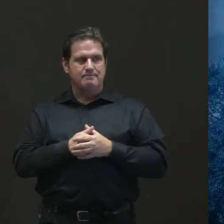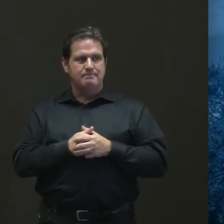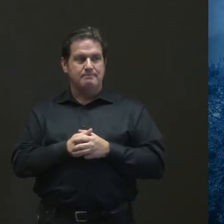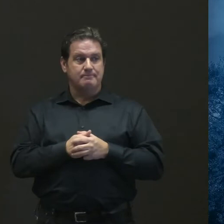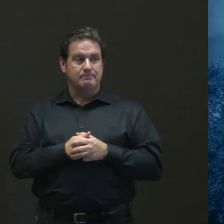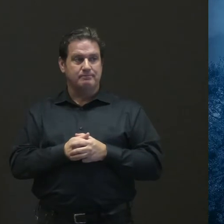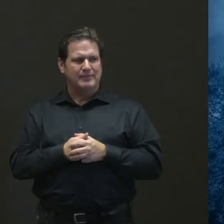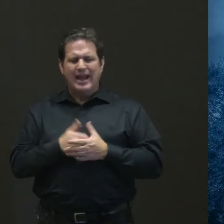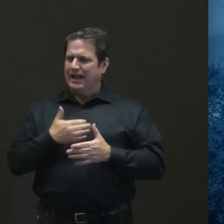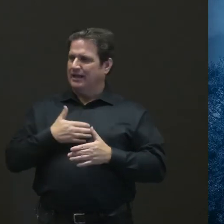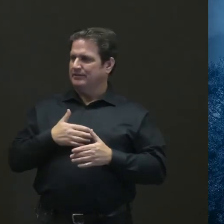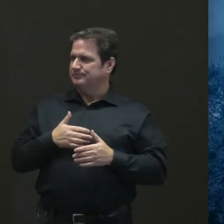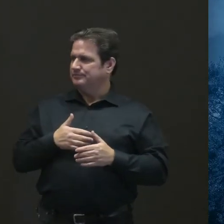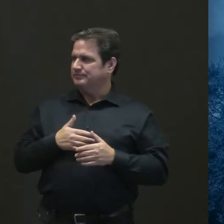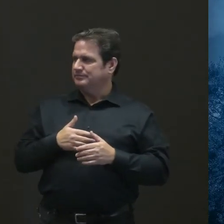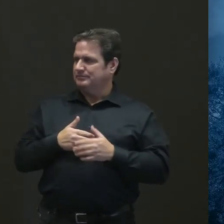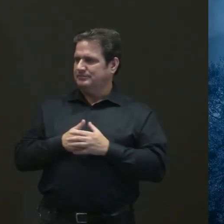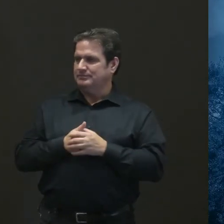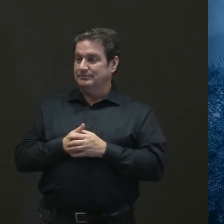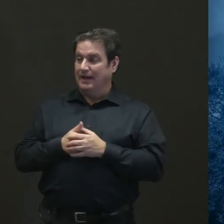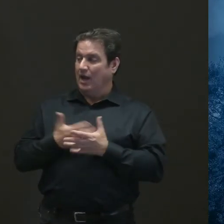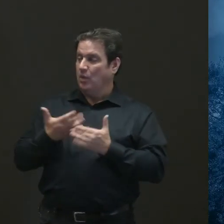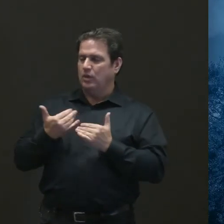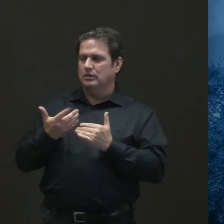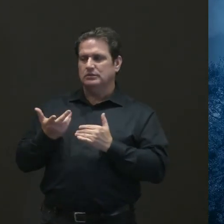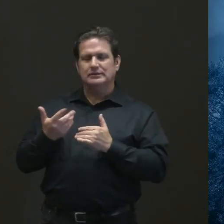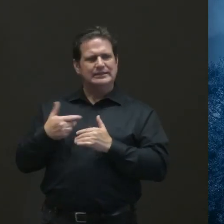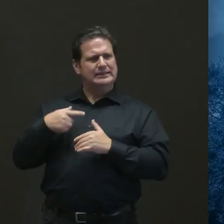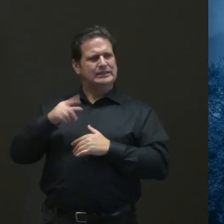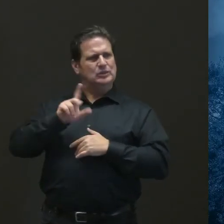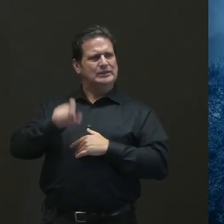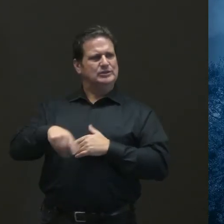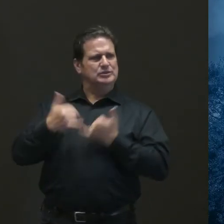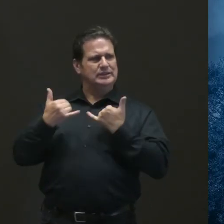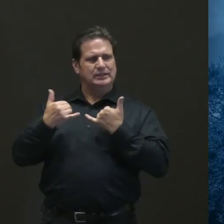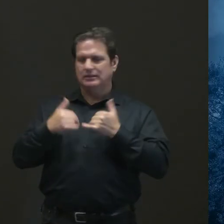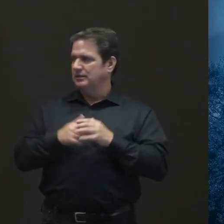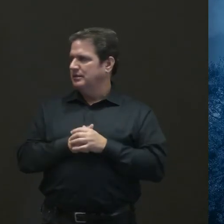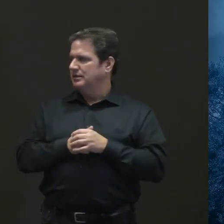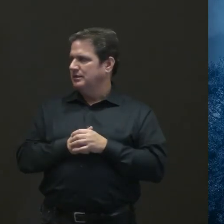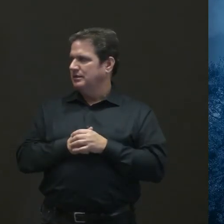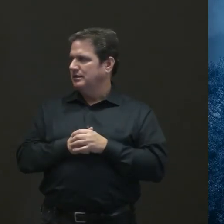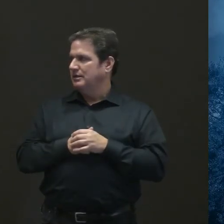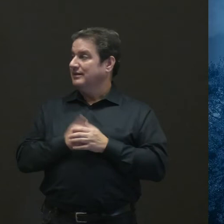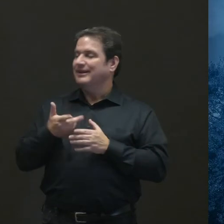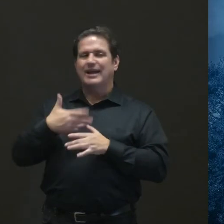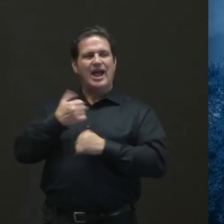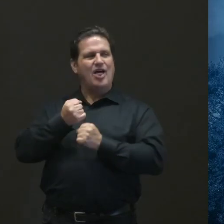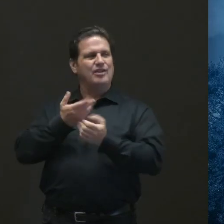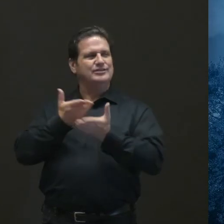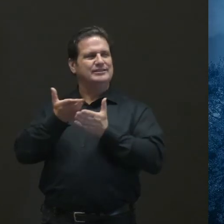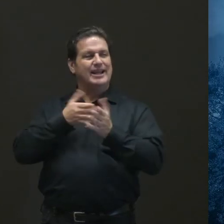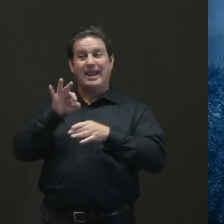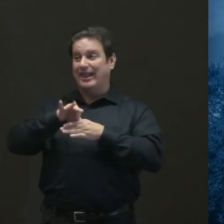have at least one person here who was quizzed to that. Health and Social Services and Elections.